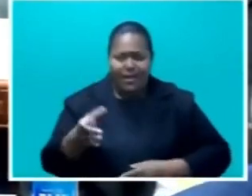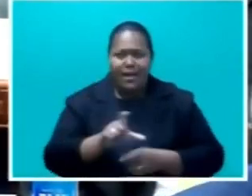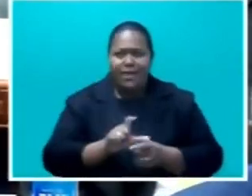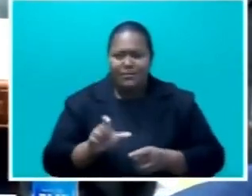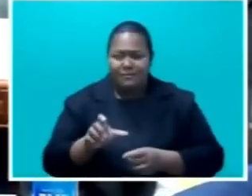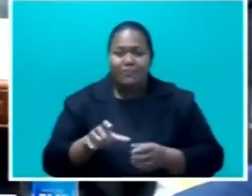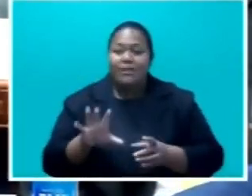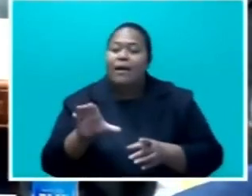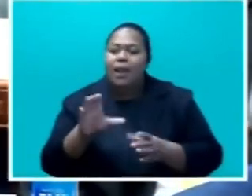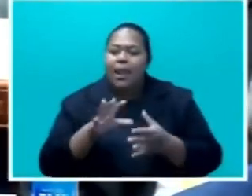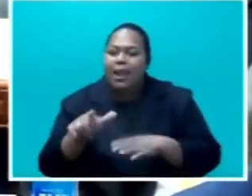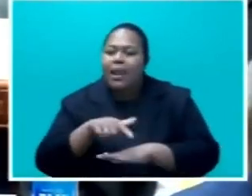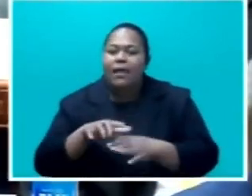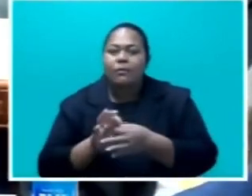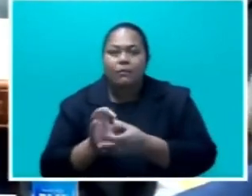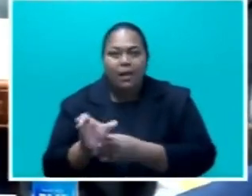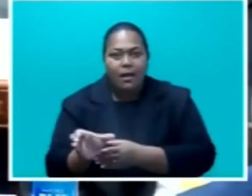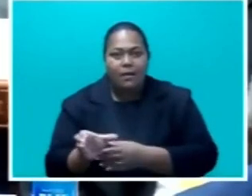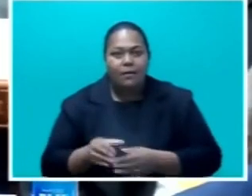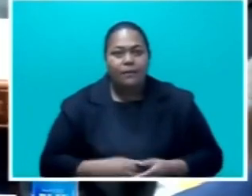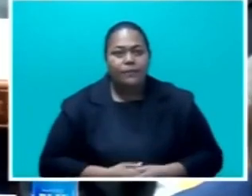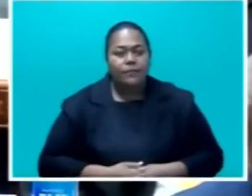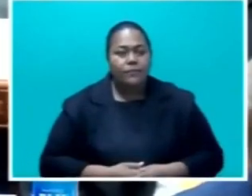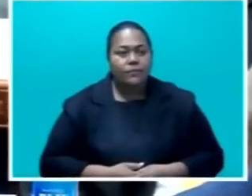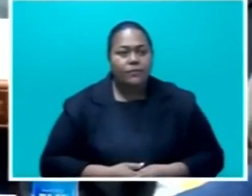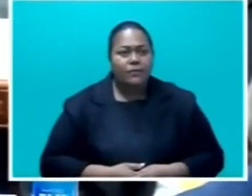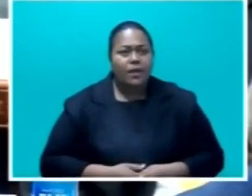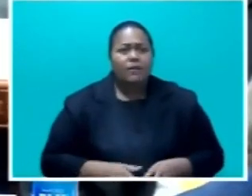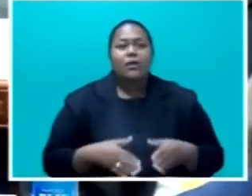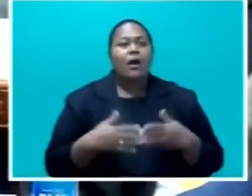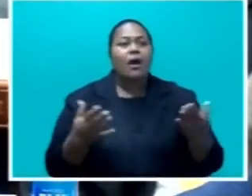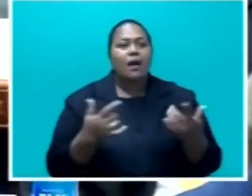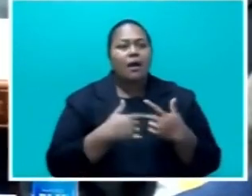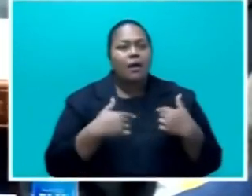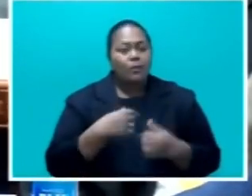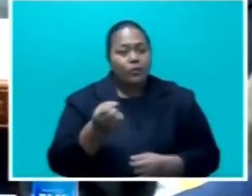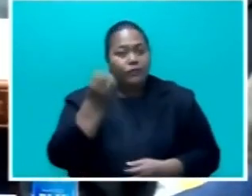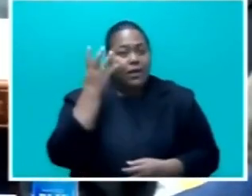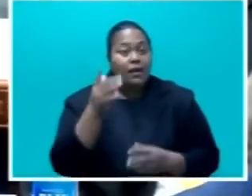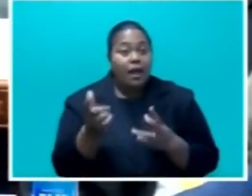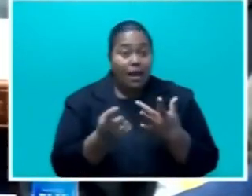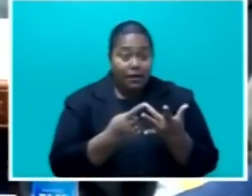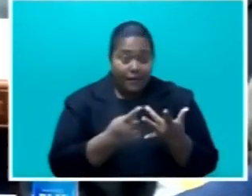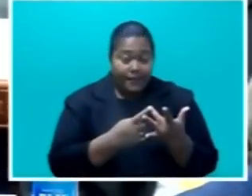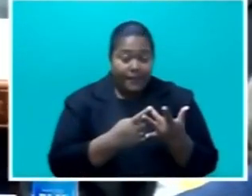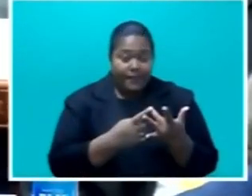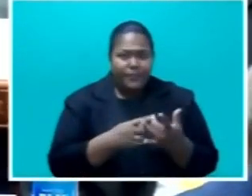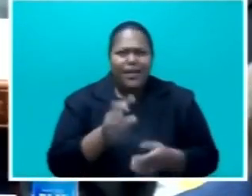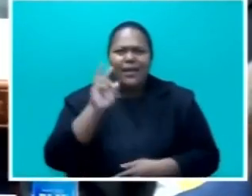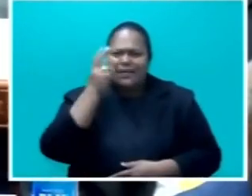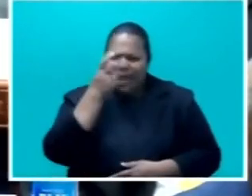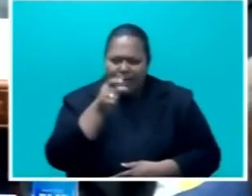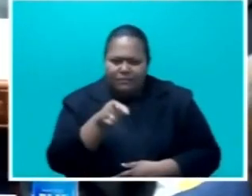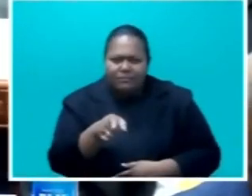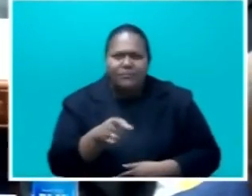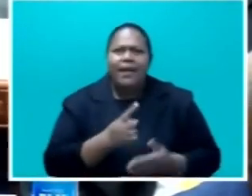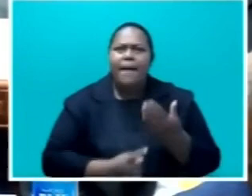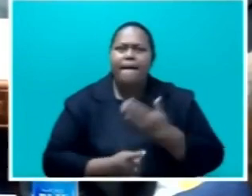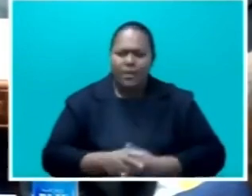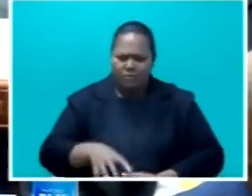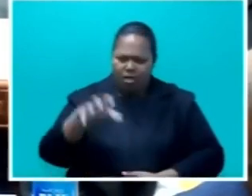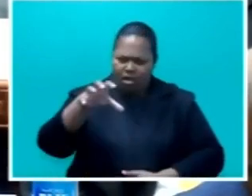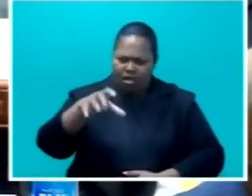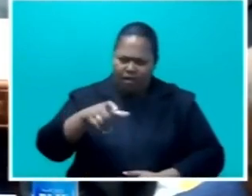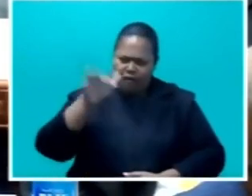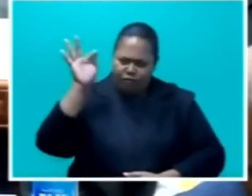land owners. How could we forget, Mr. Speaker, yet another dark stain of draconian political